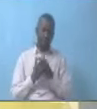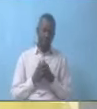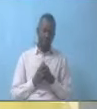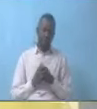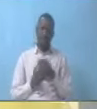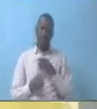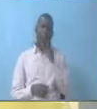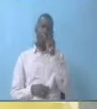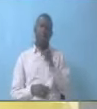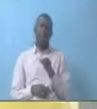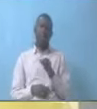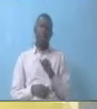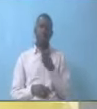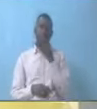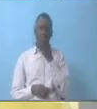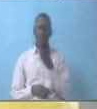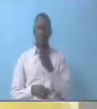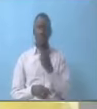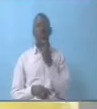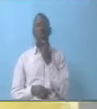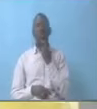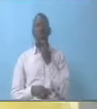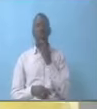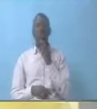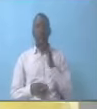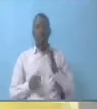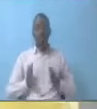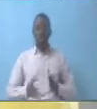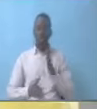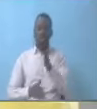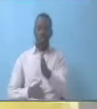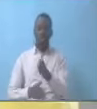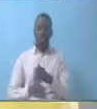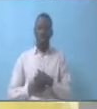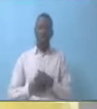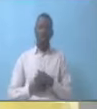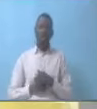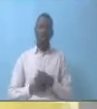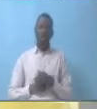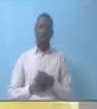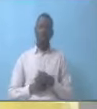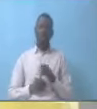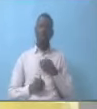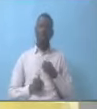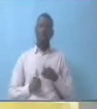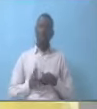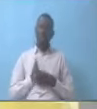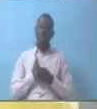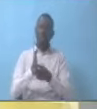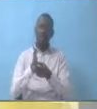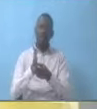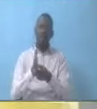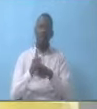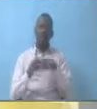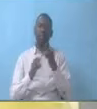And somebody said, Uncle Human Rights. The leader of the delegation, Kwame Ahoy. The leader of the